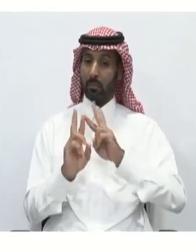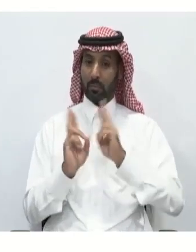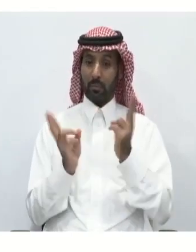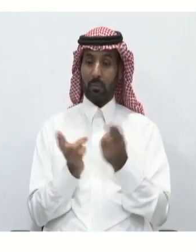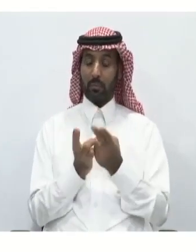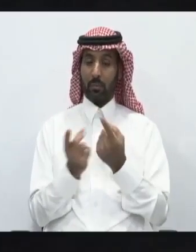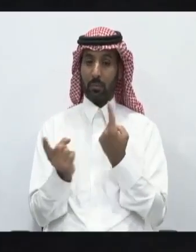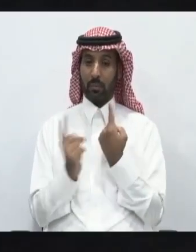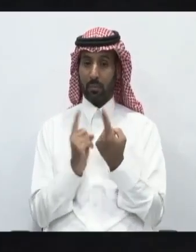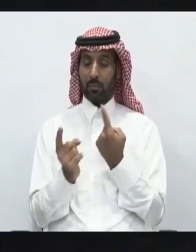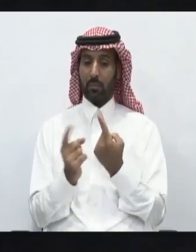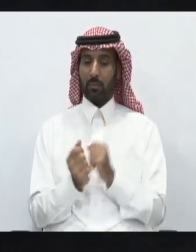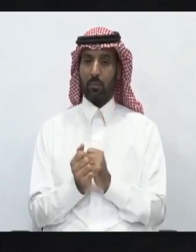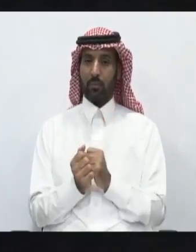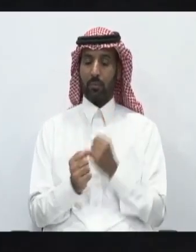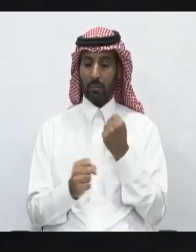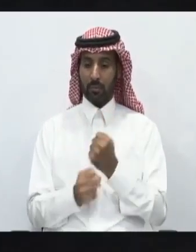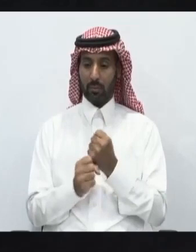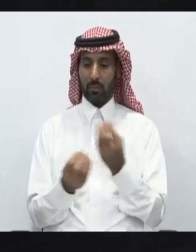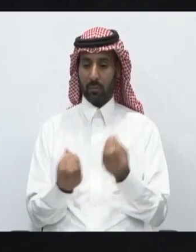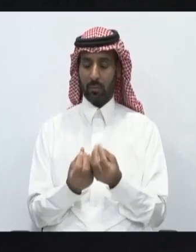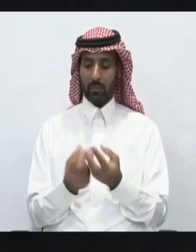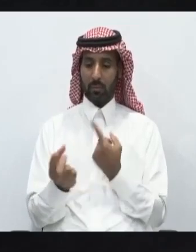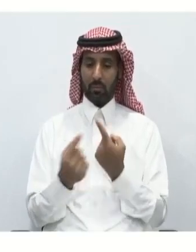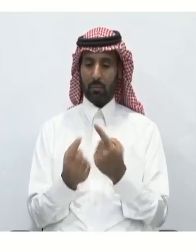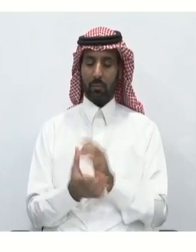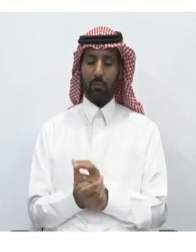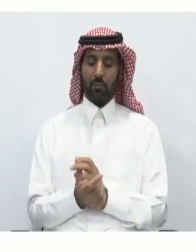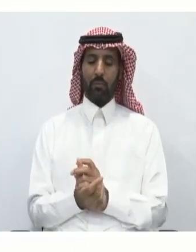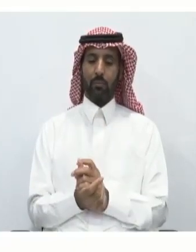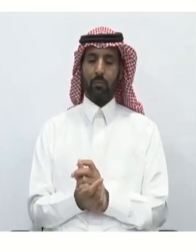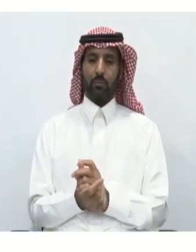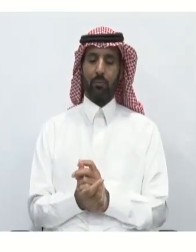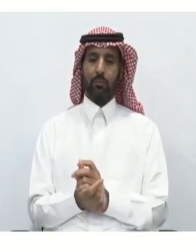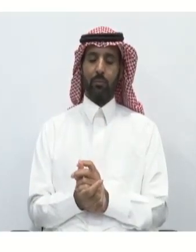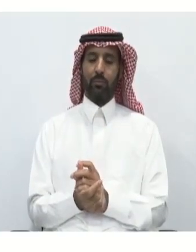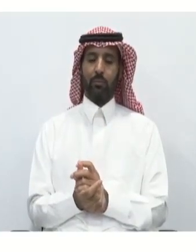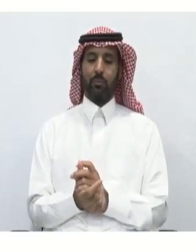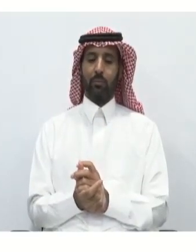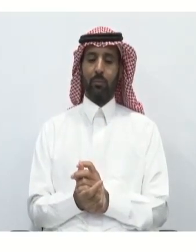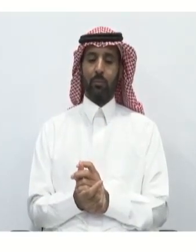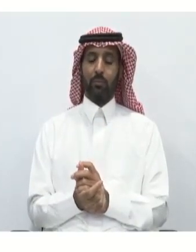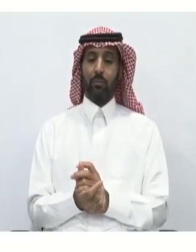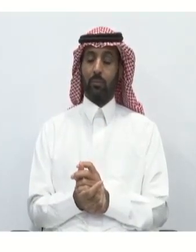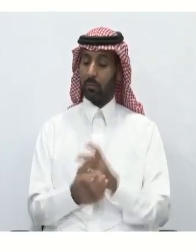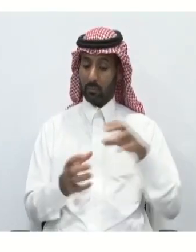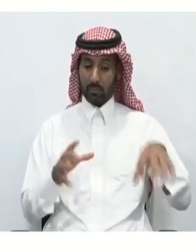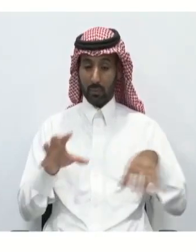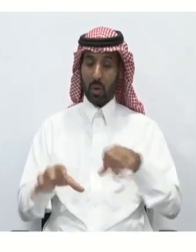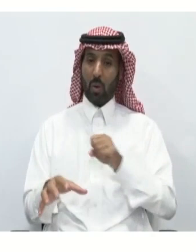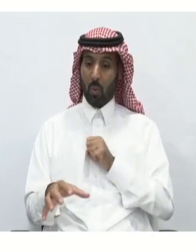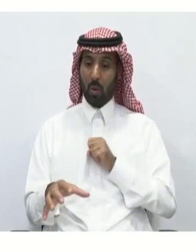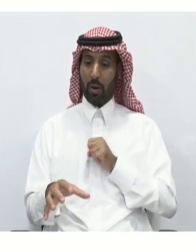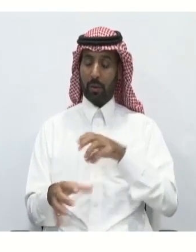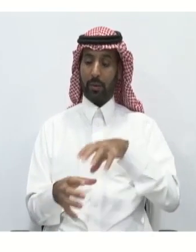that he's meeting people. So now we know that this is a business trip. Also, he said our group. Group,